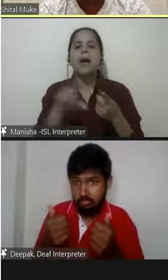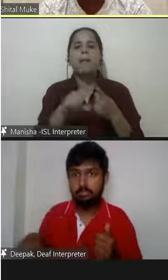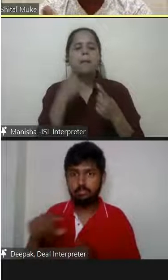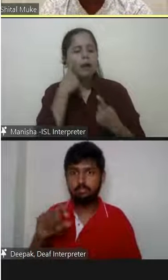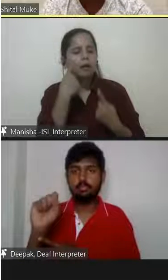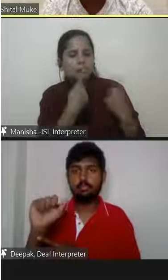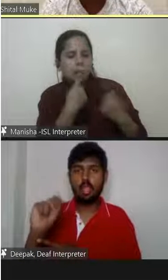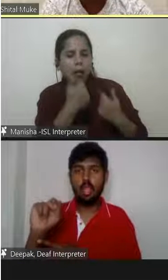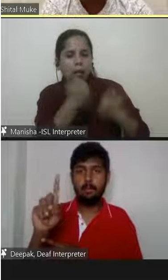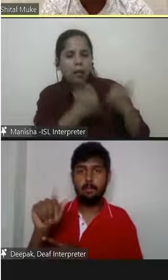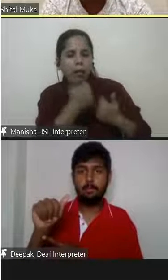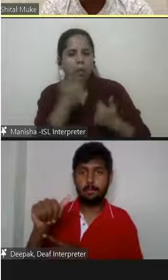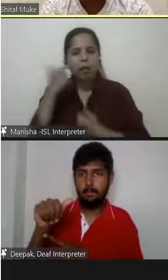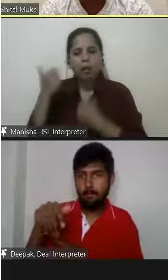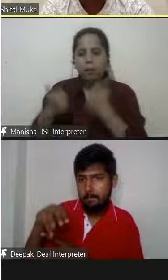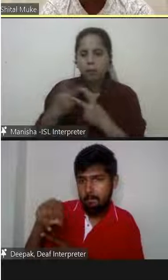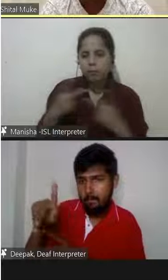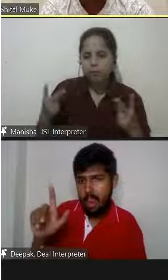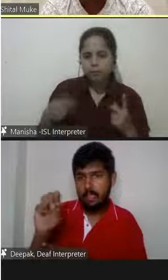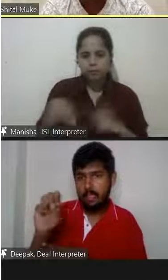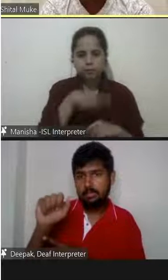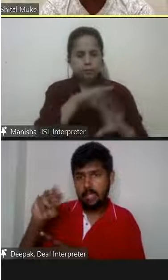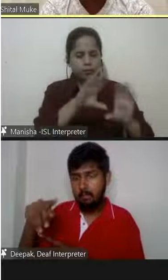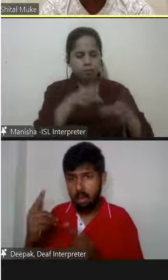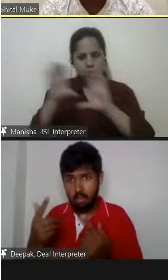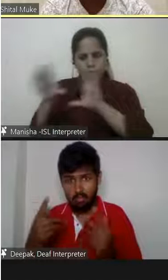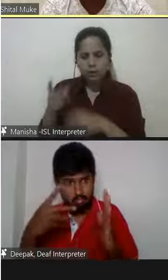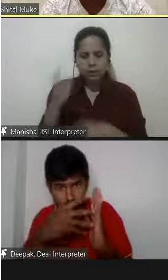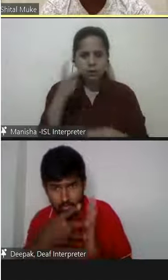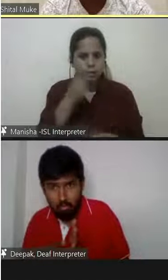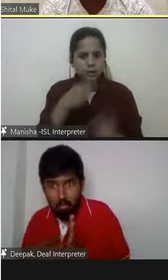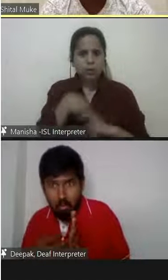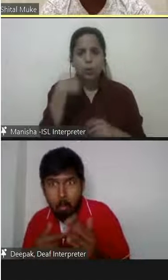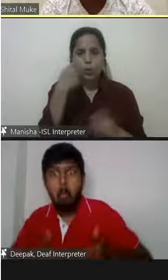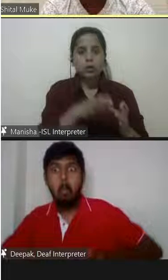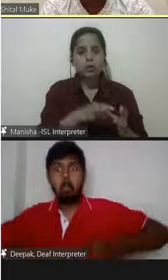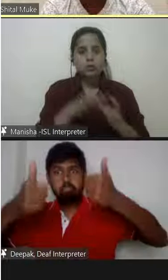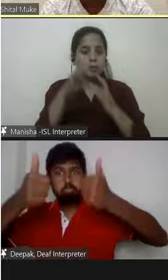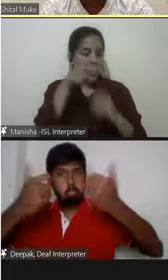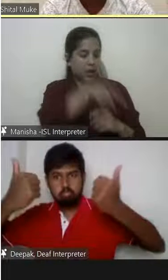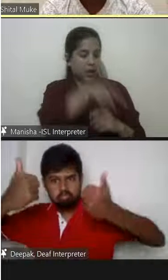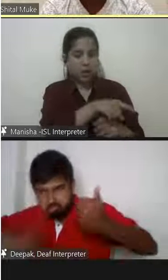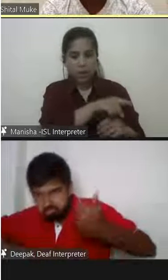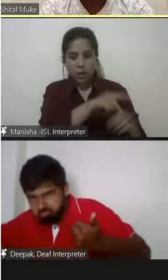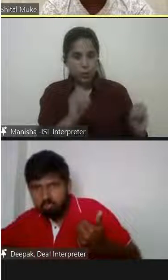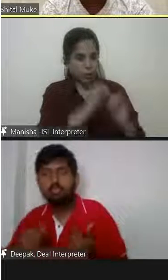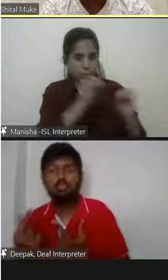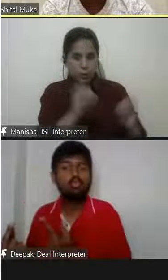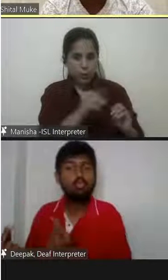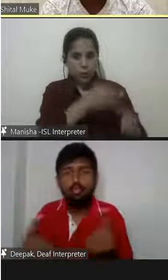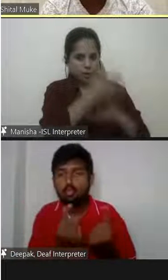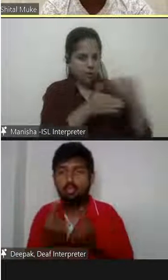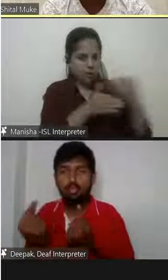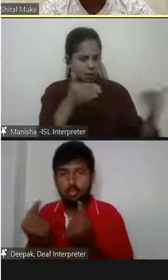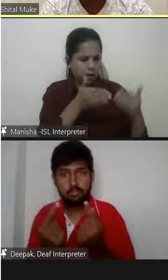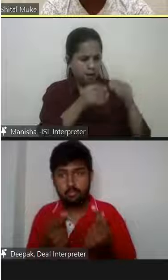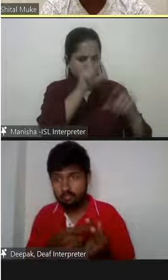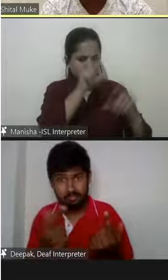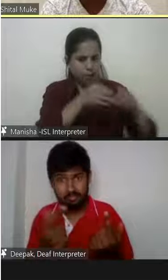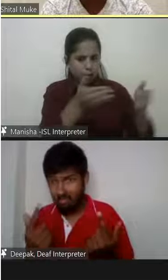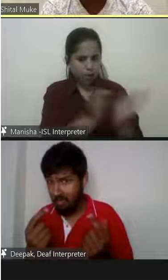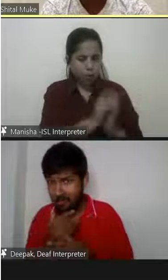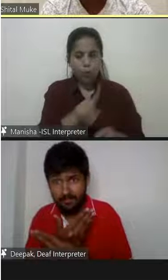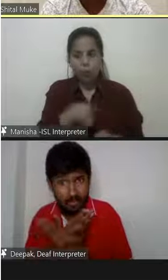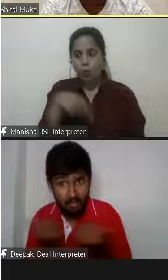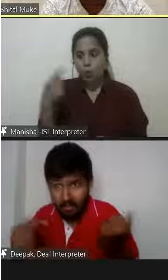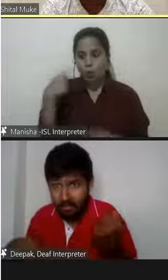where in one intervention group where the non-specialist health worker were meeting to the community people and